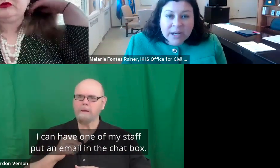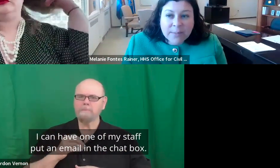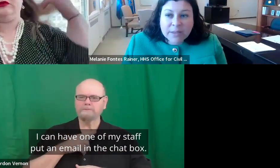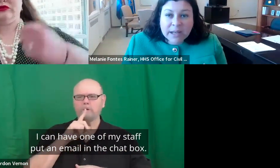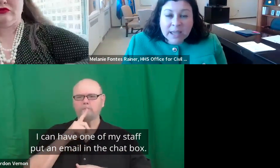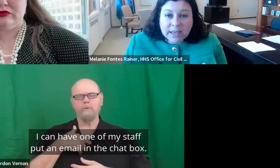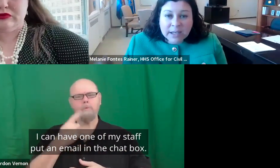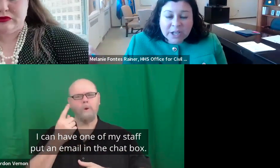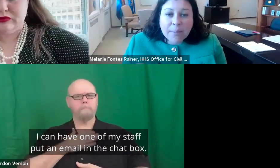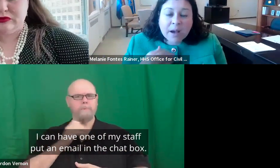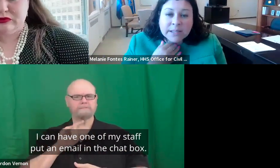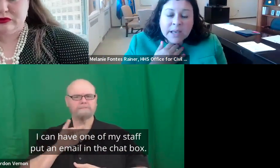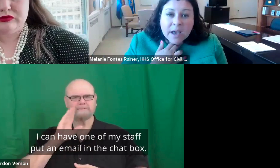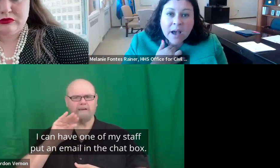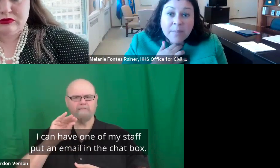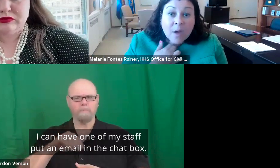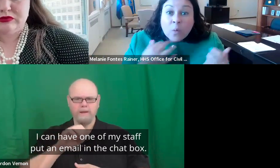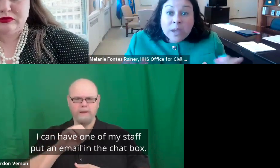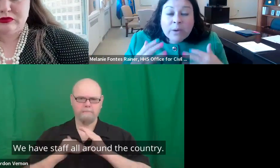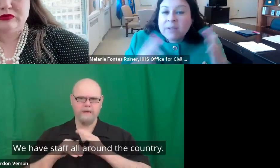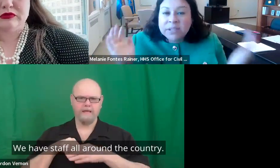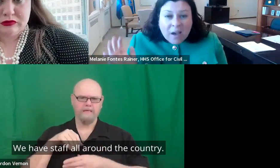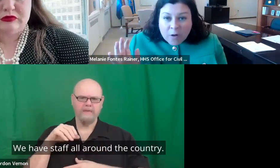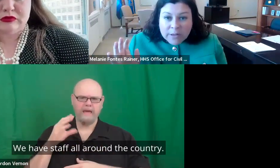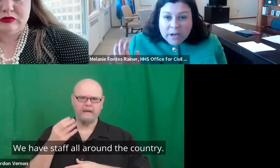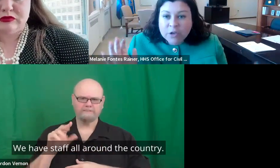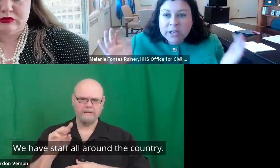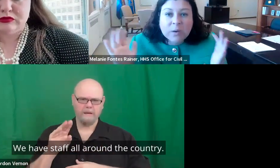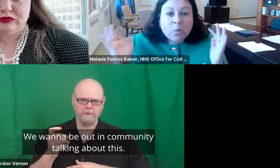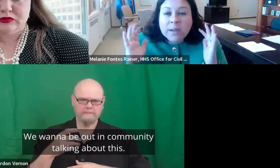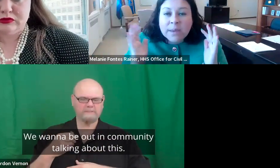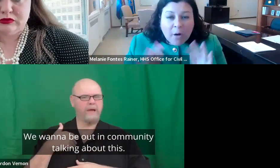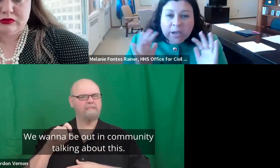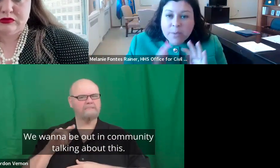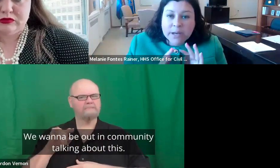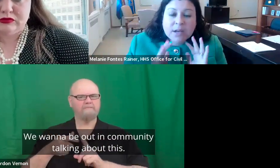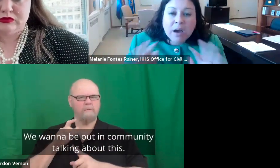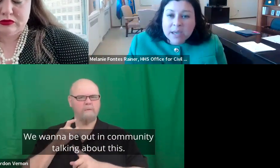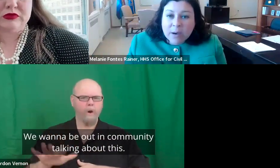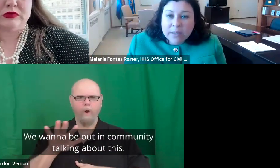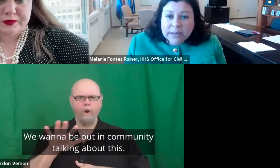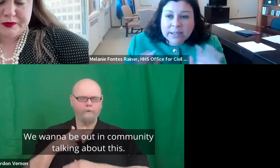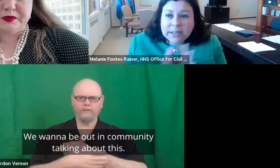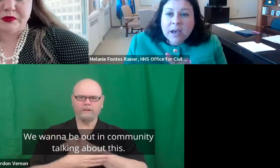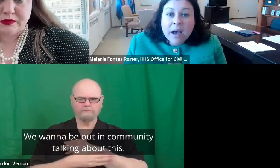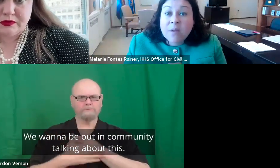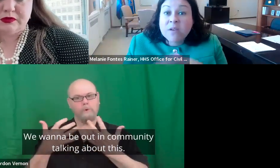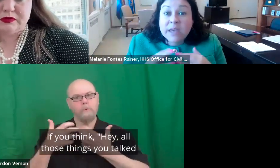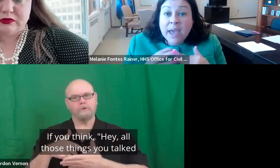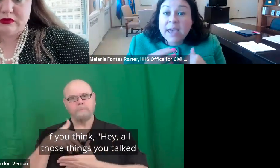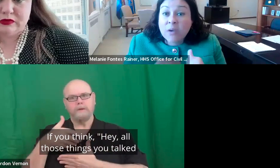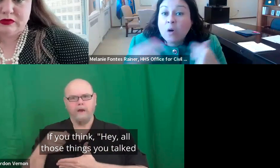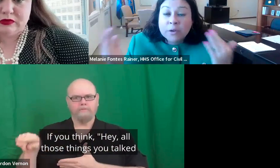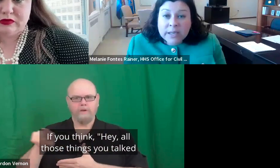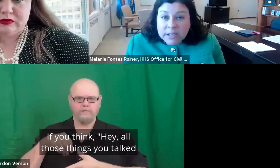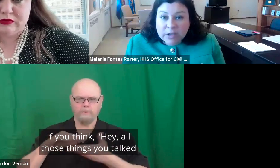staff put an email in the chat box. We have staff all around the country. We want to be out in community talking about this. If you